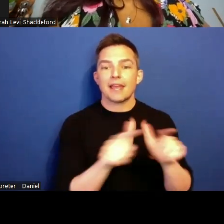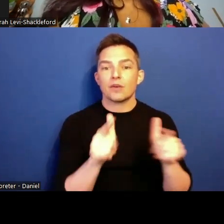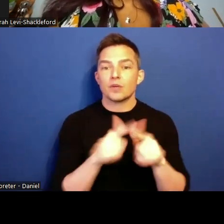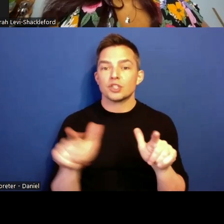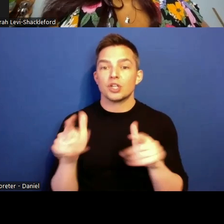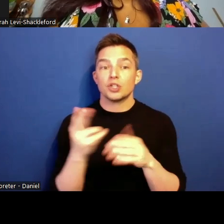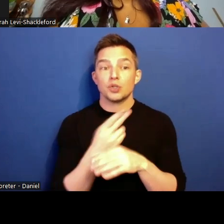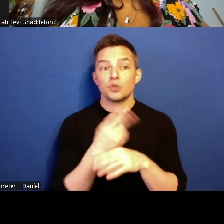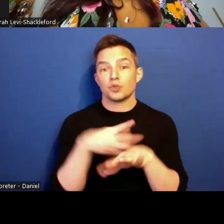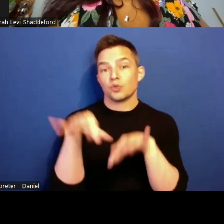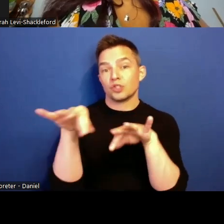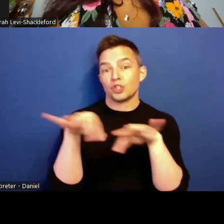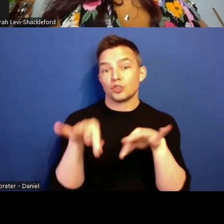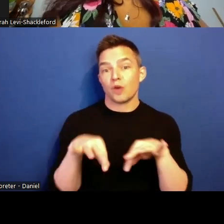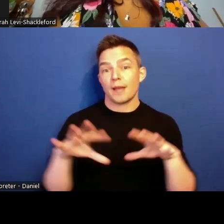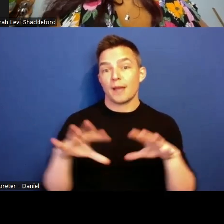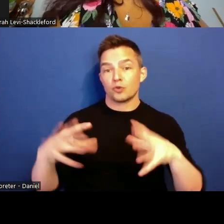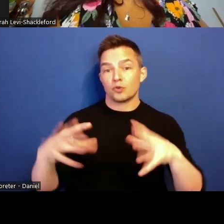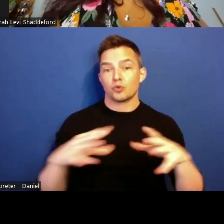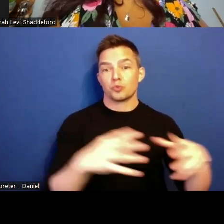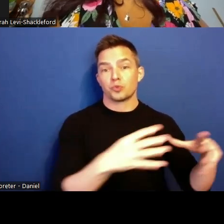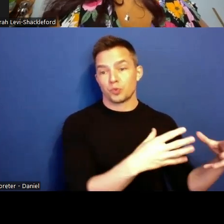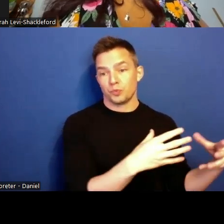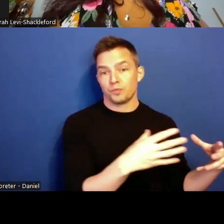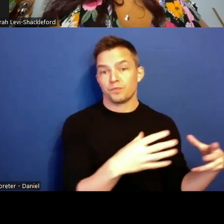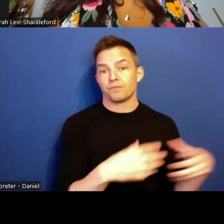to describe groups. So